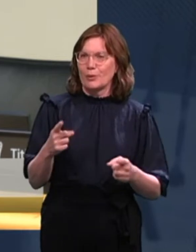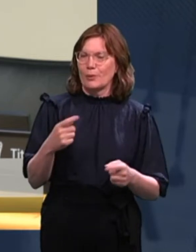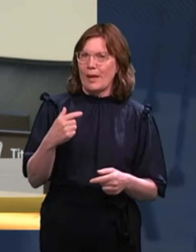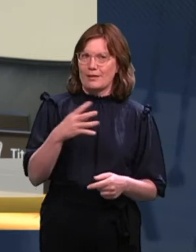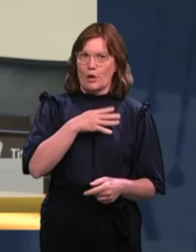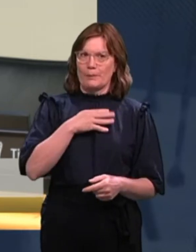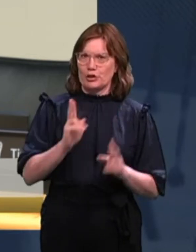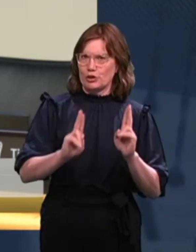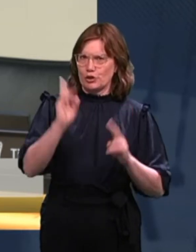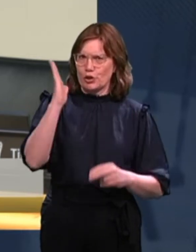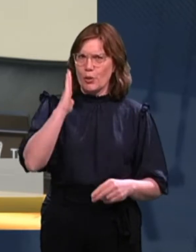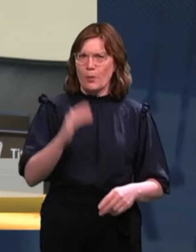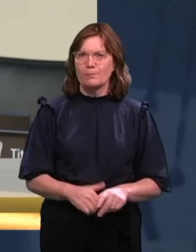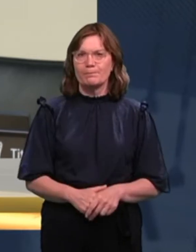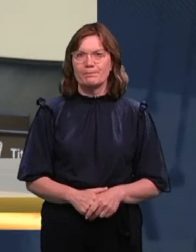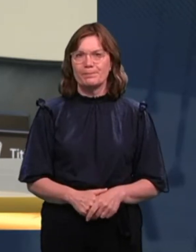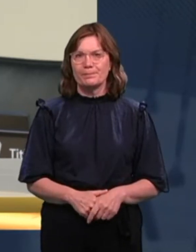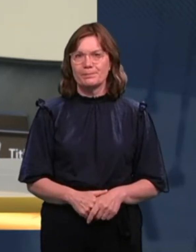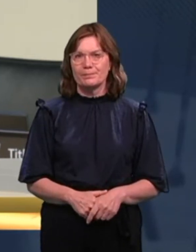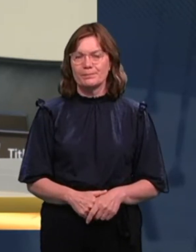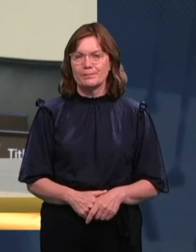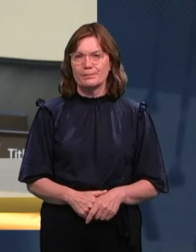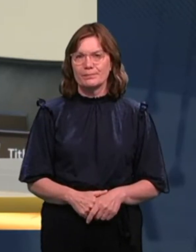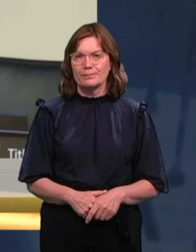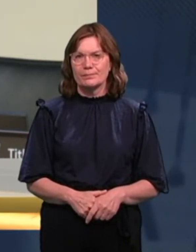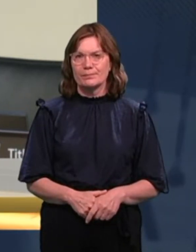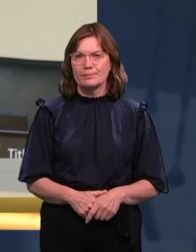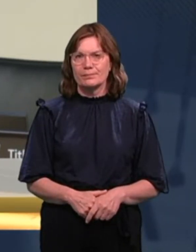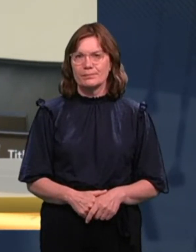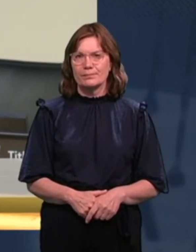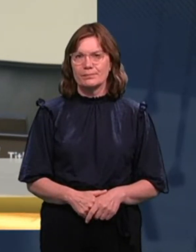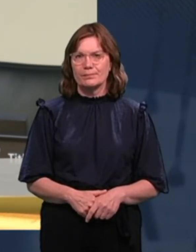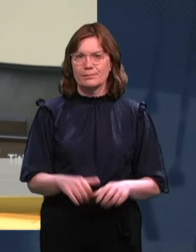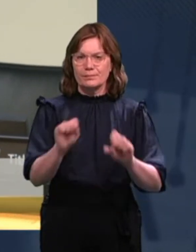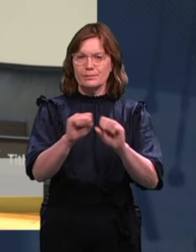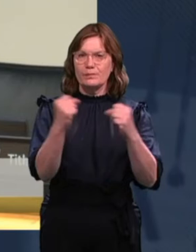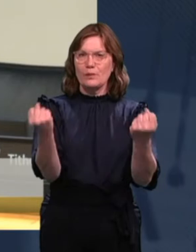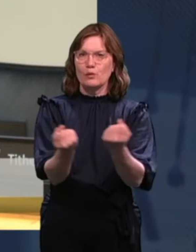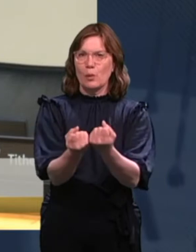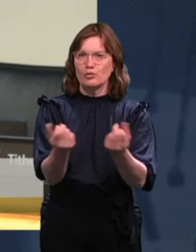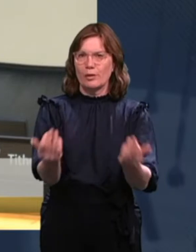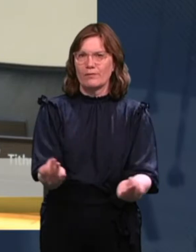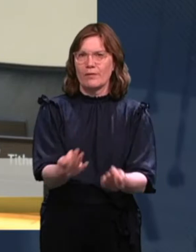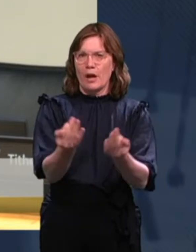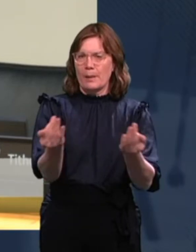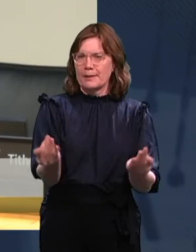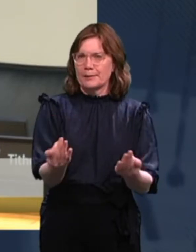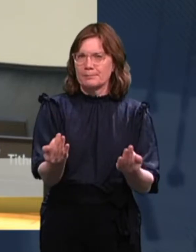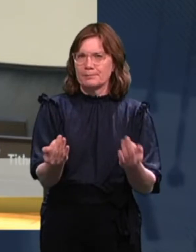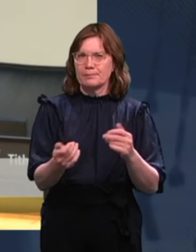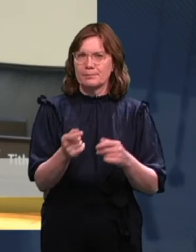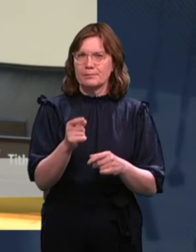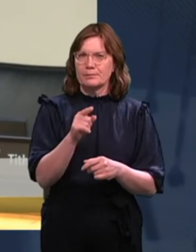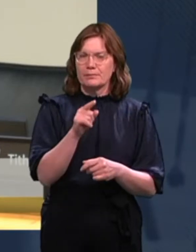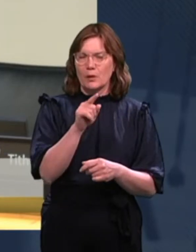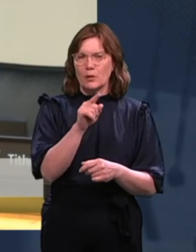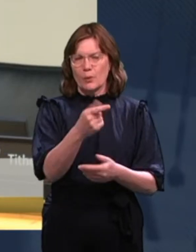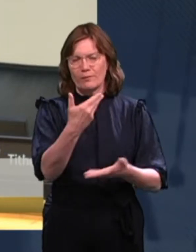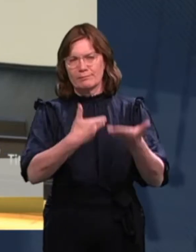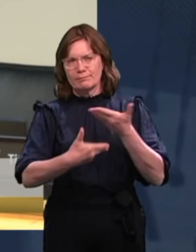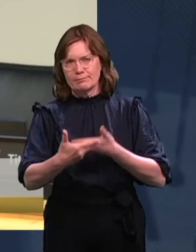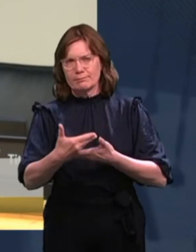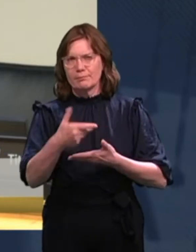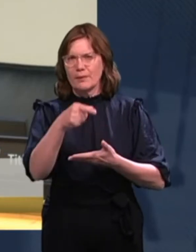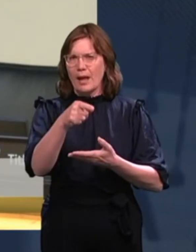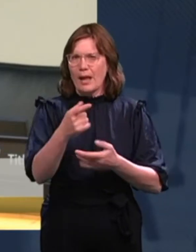about? And then for questions for social farming, you've explained about how social farming helps